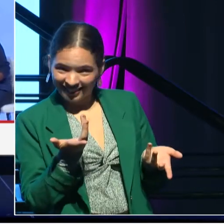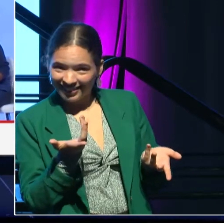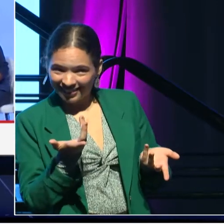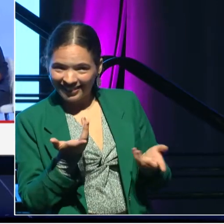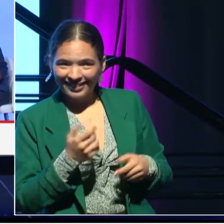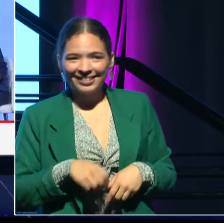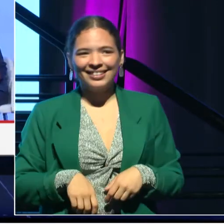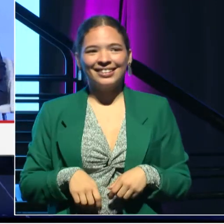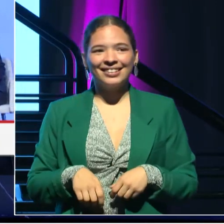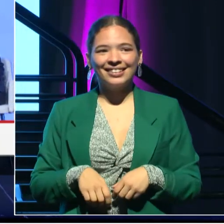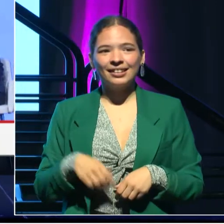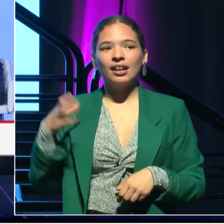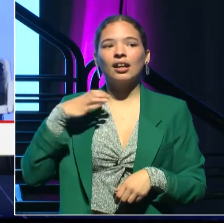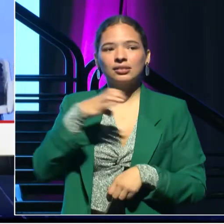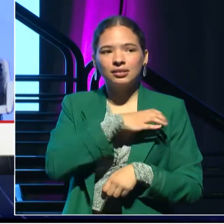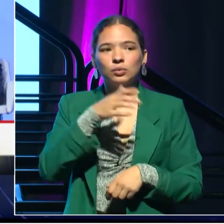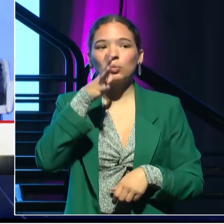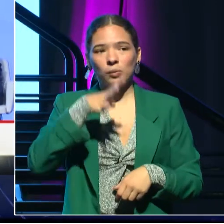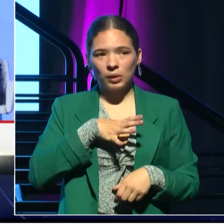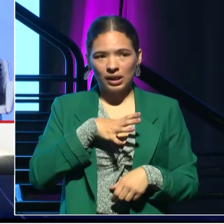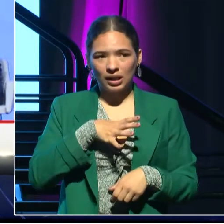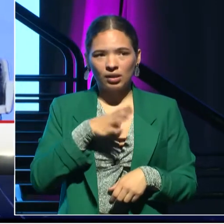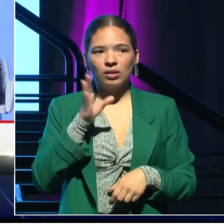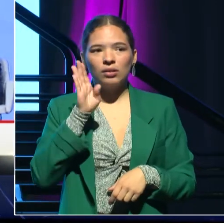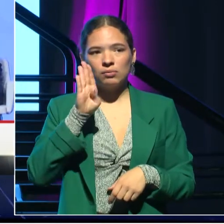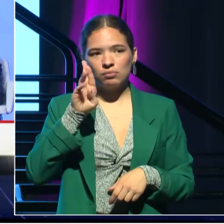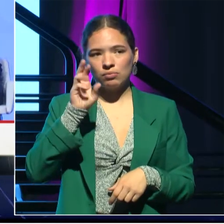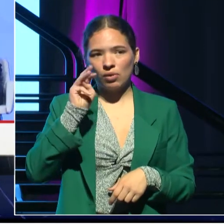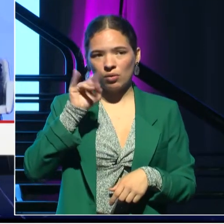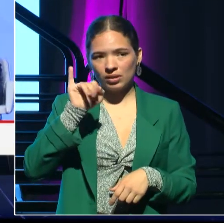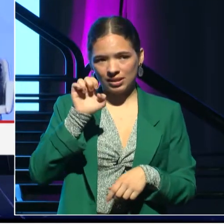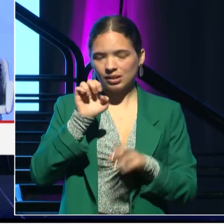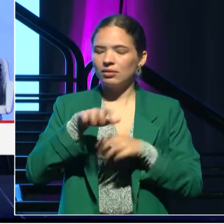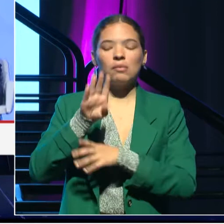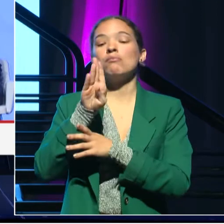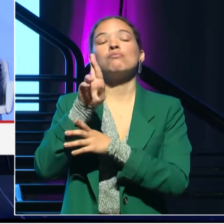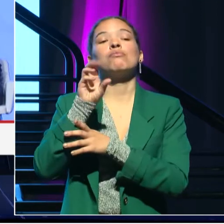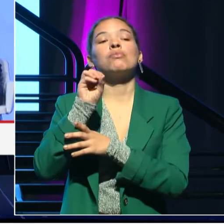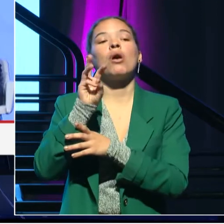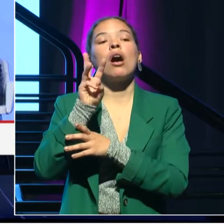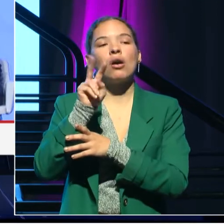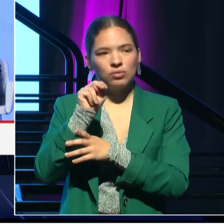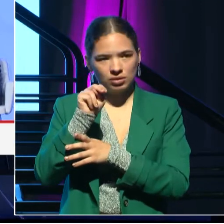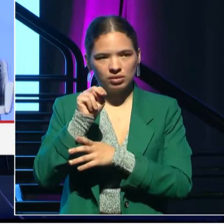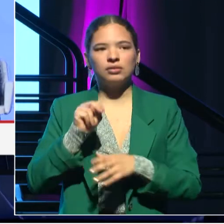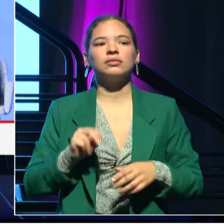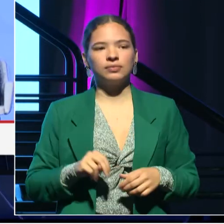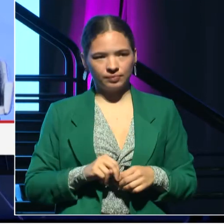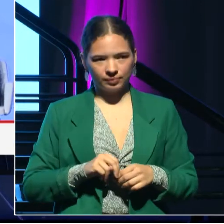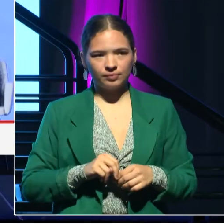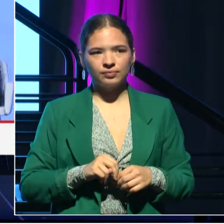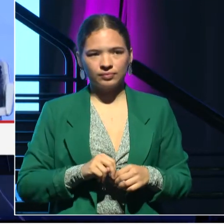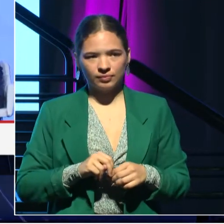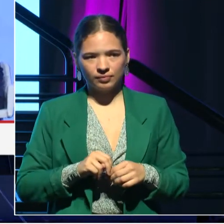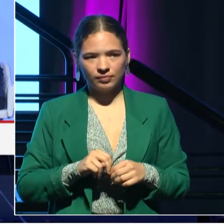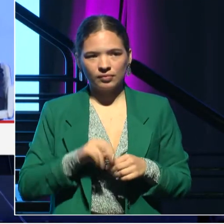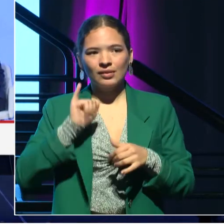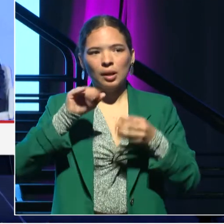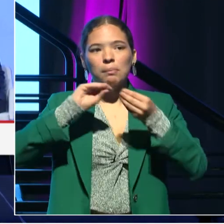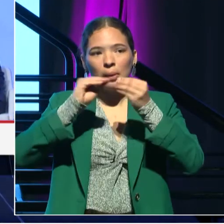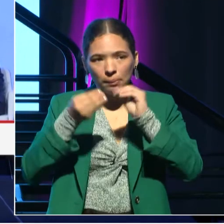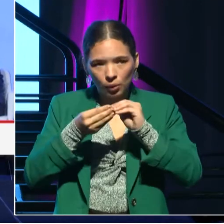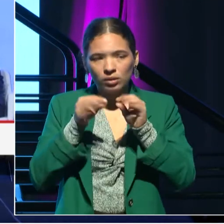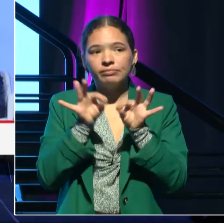Brown, I want to talk about data. We all know that numbers and data are vitally important, particularly for those of you